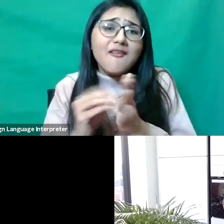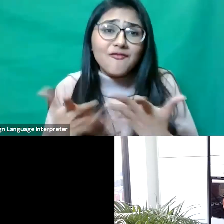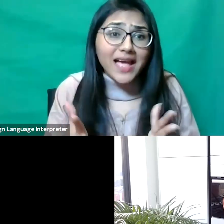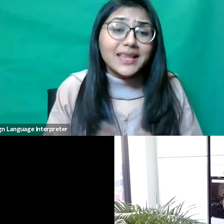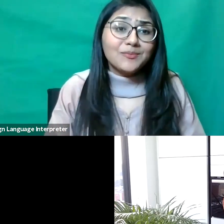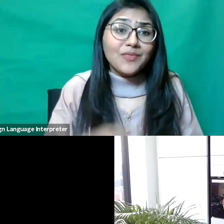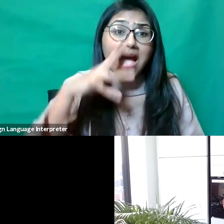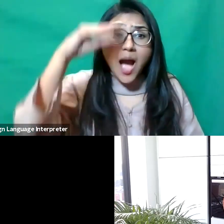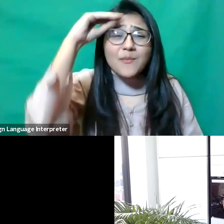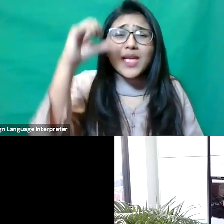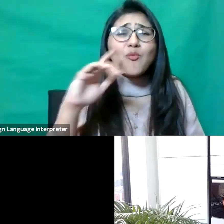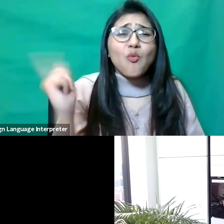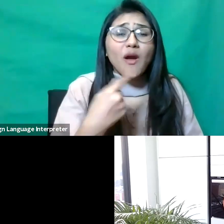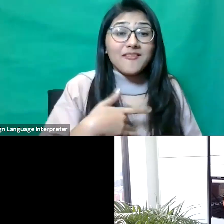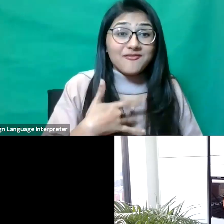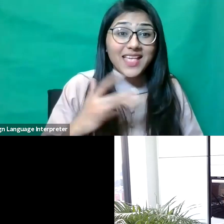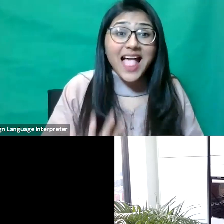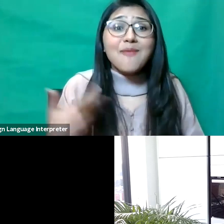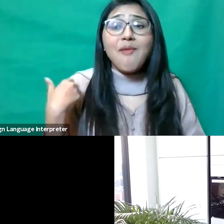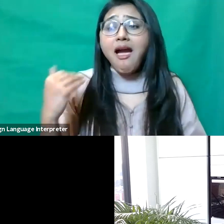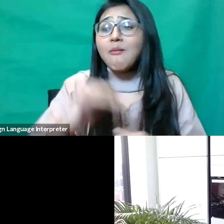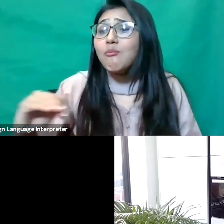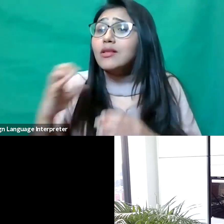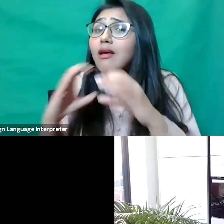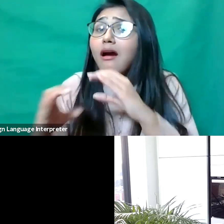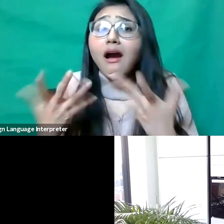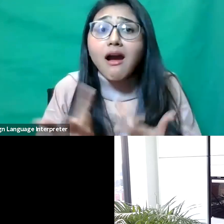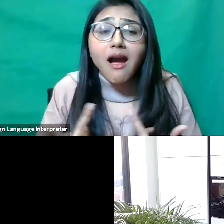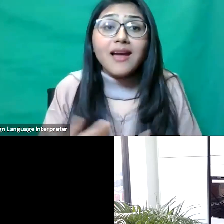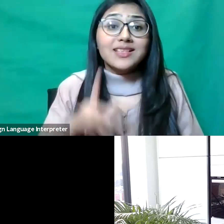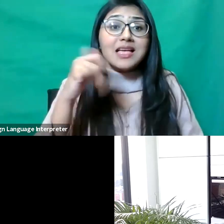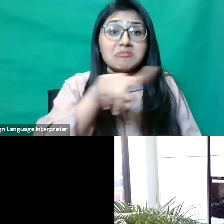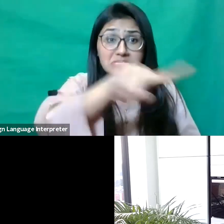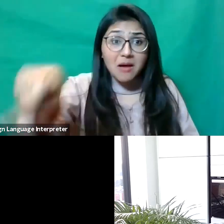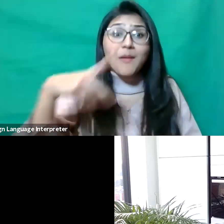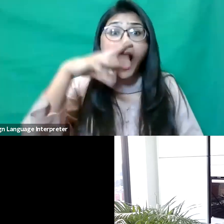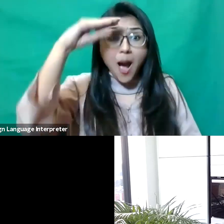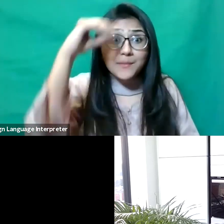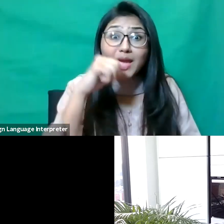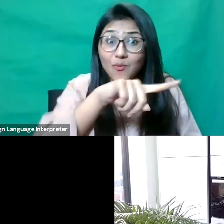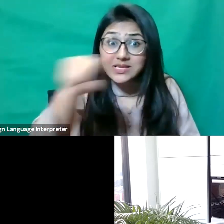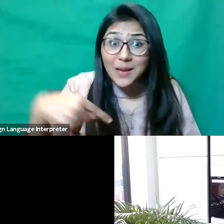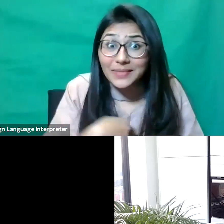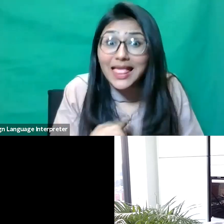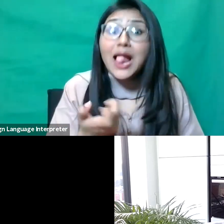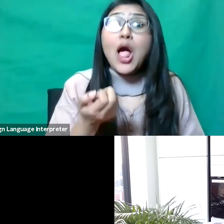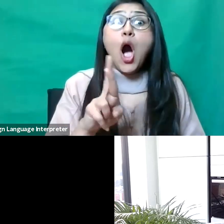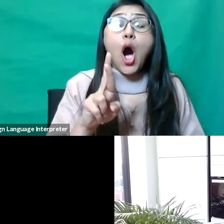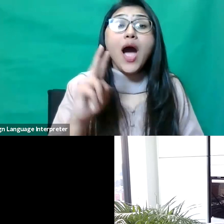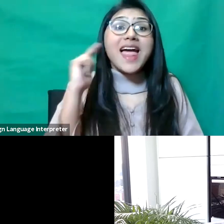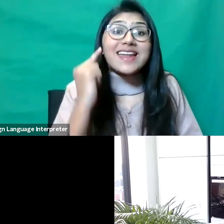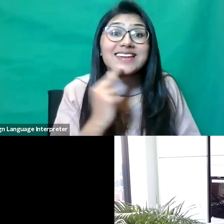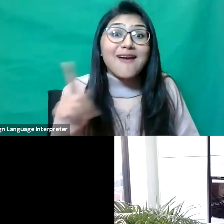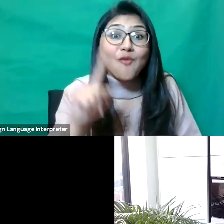like they don't understand, I mean, even we are happy to be contacted. So if it's young people, if it's parents,